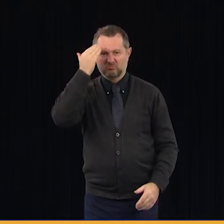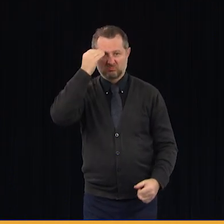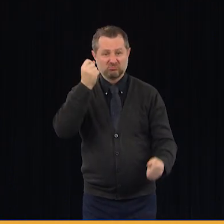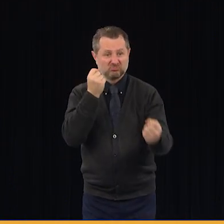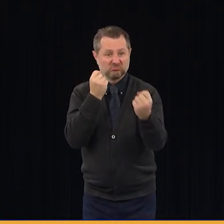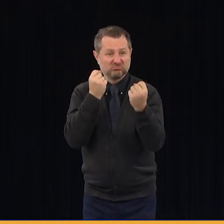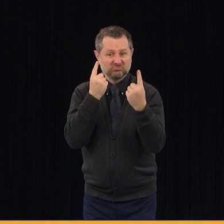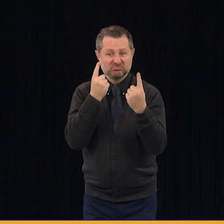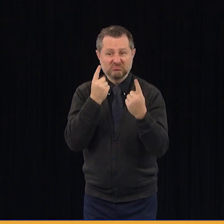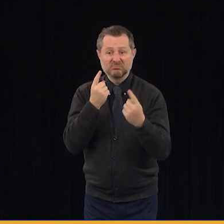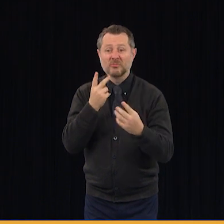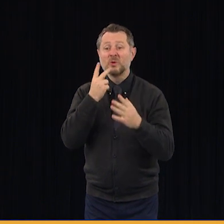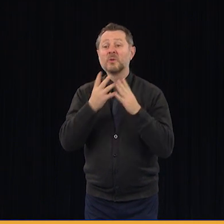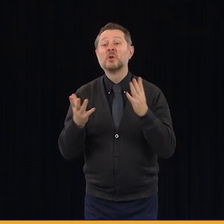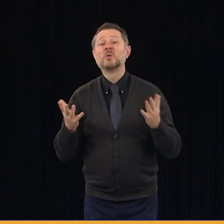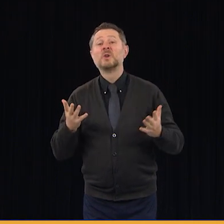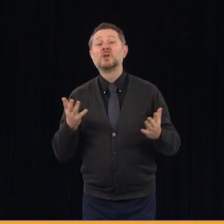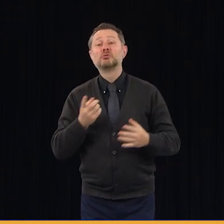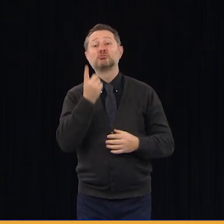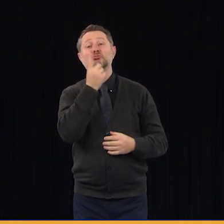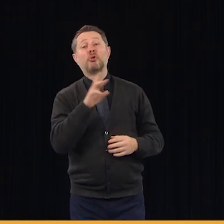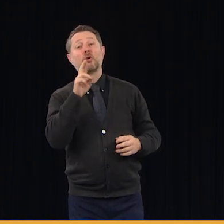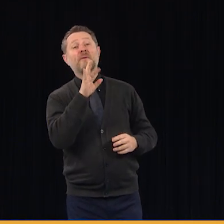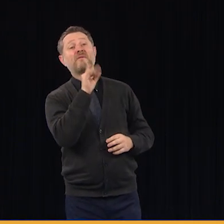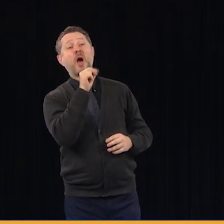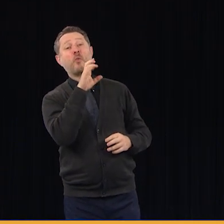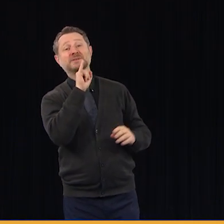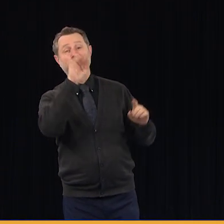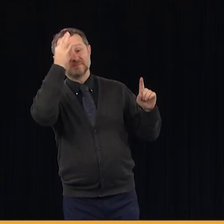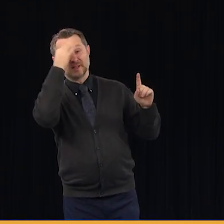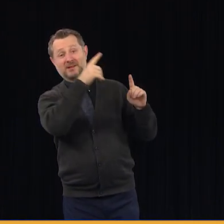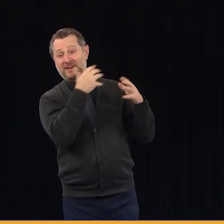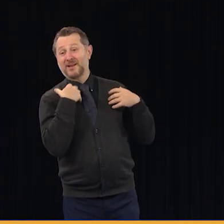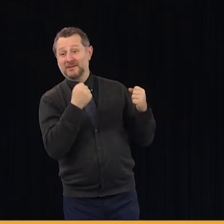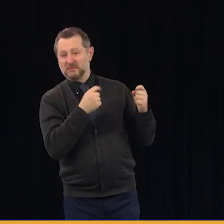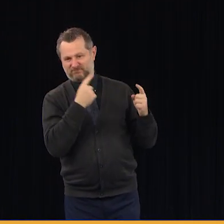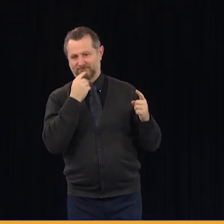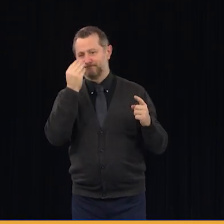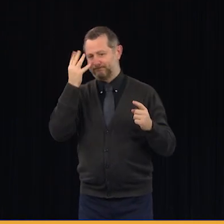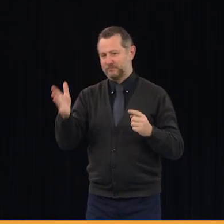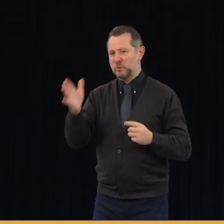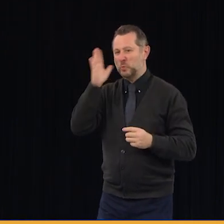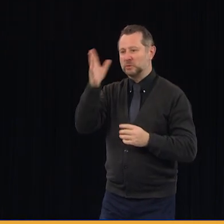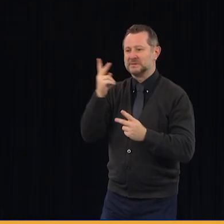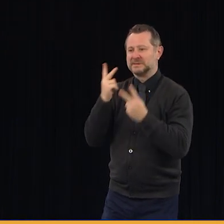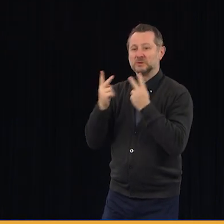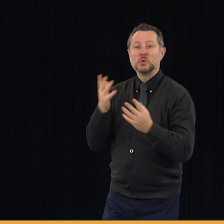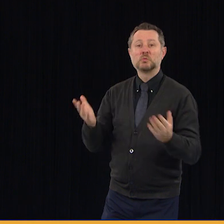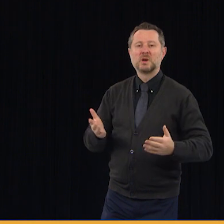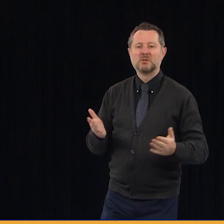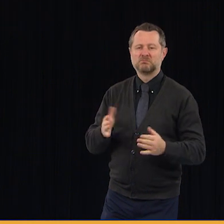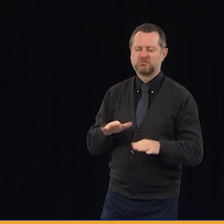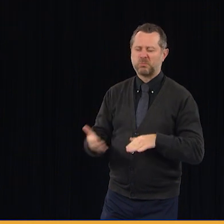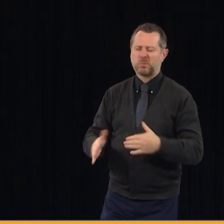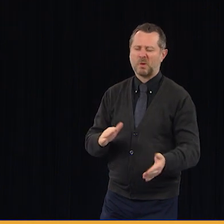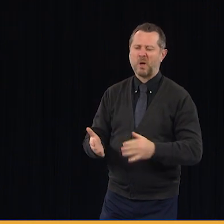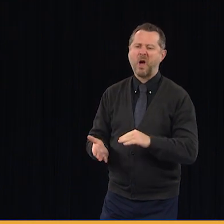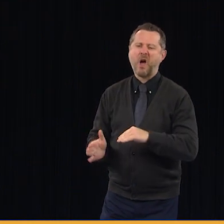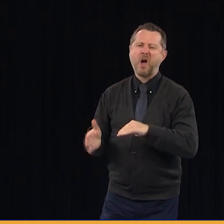Dr. Fauci said from day one to me, you will see the deaths increasing after